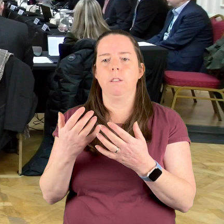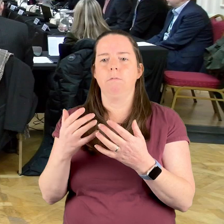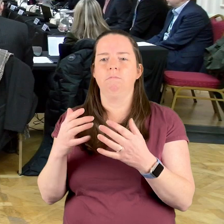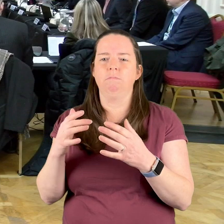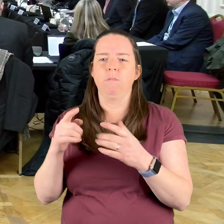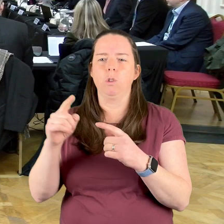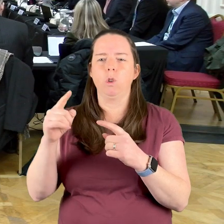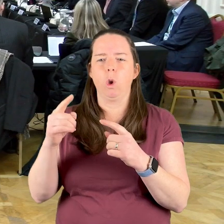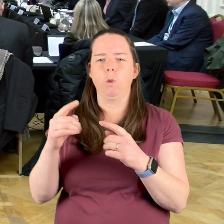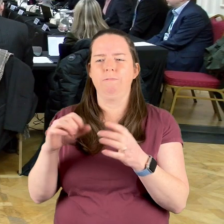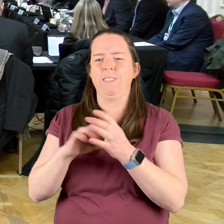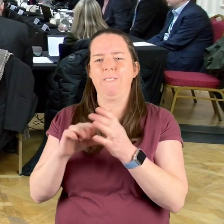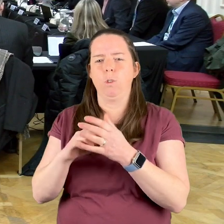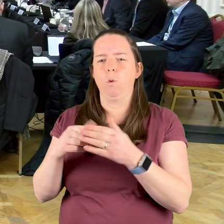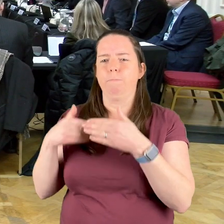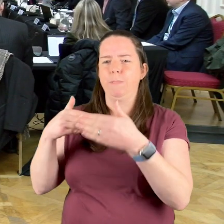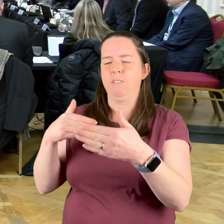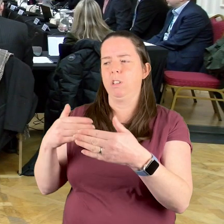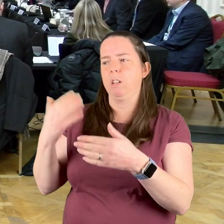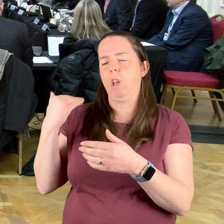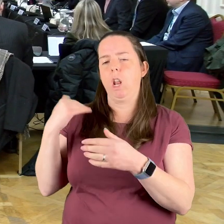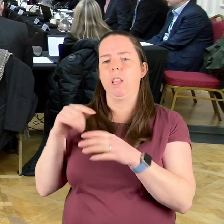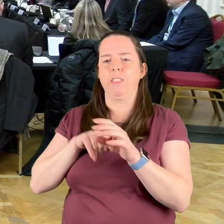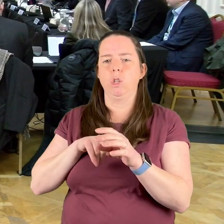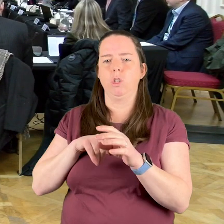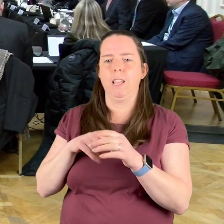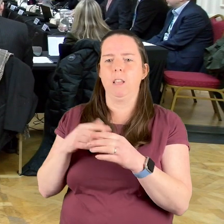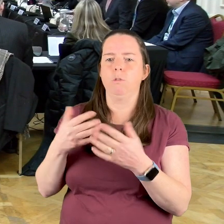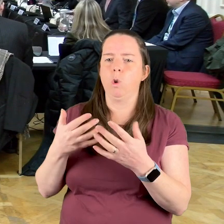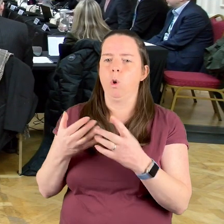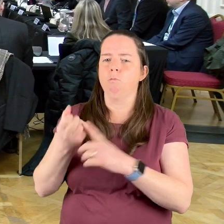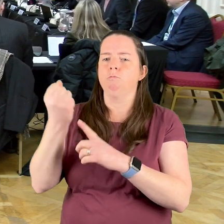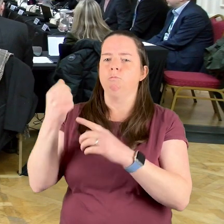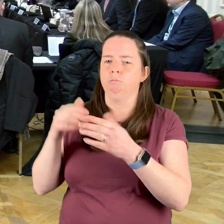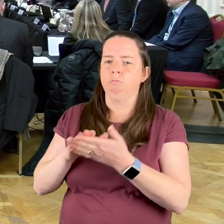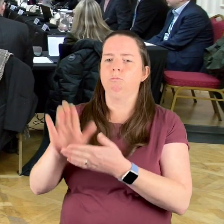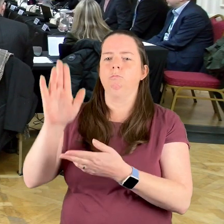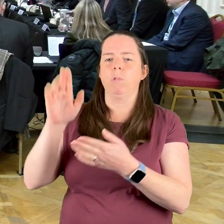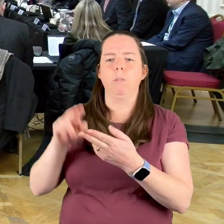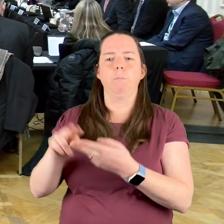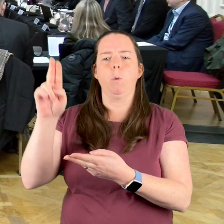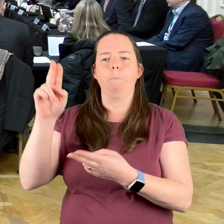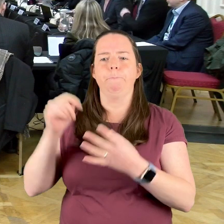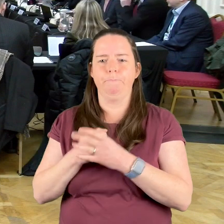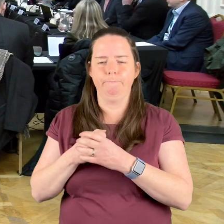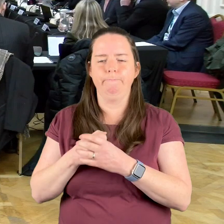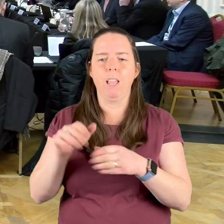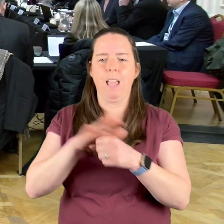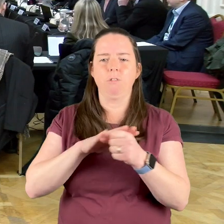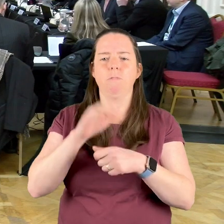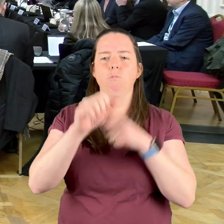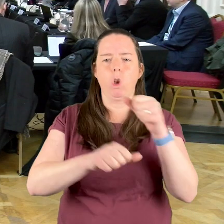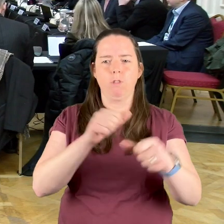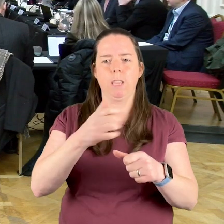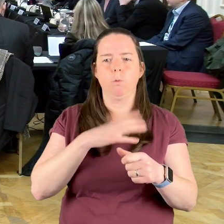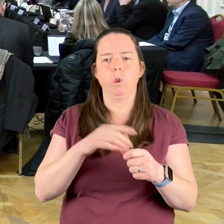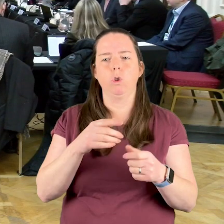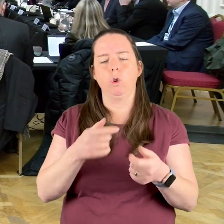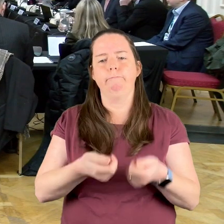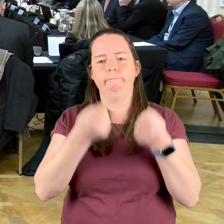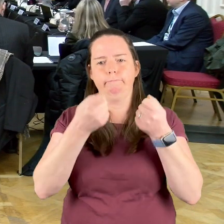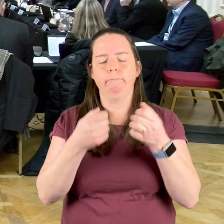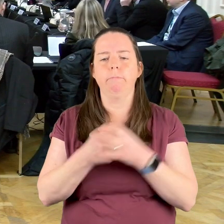back towards standard. So those are areas of progress from my perspective I want to draw out. Areas of